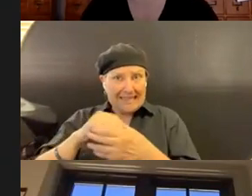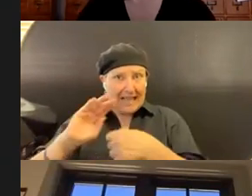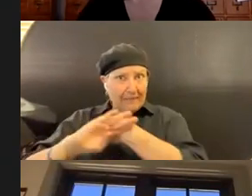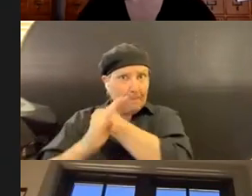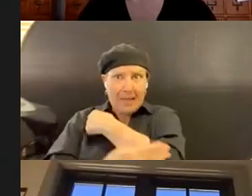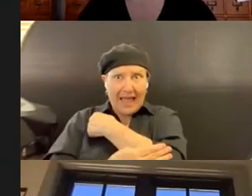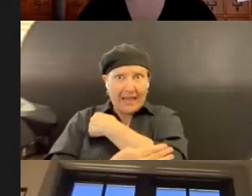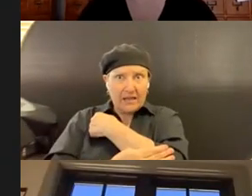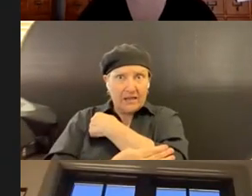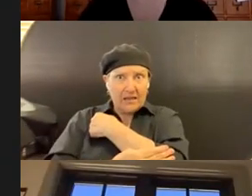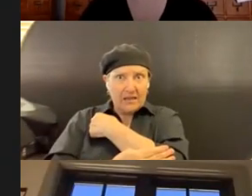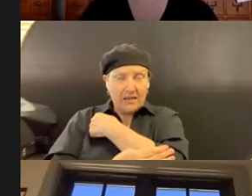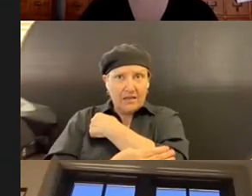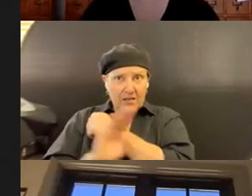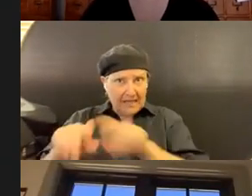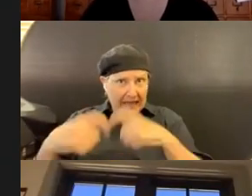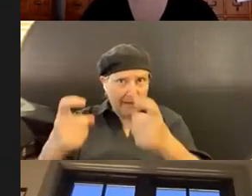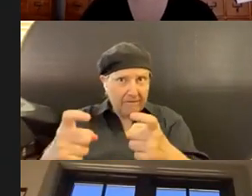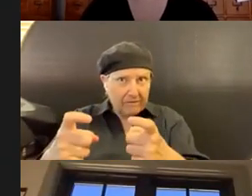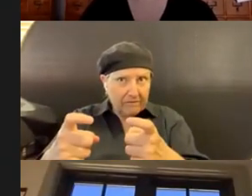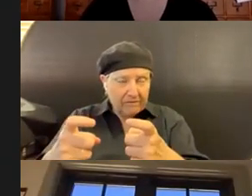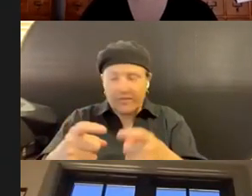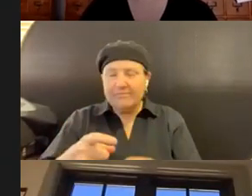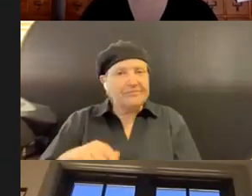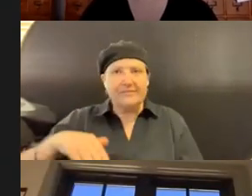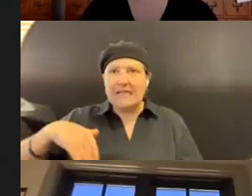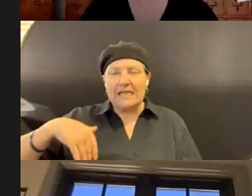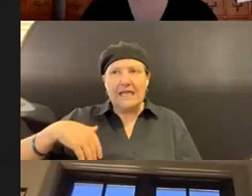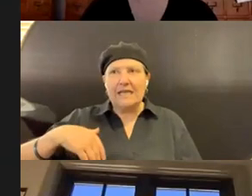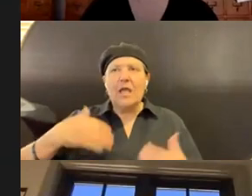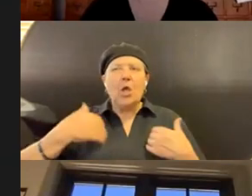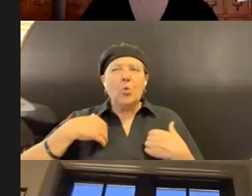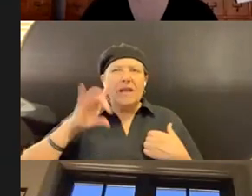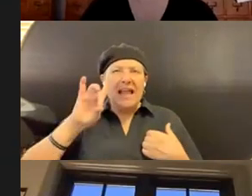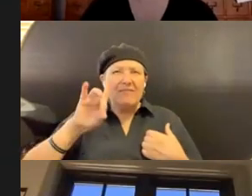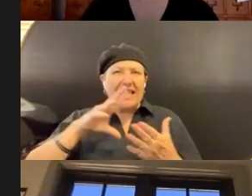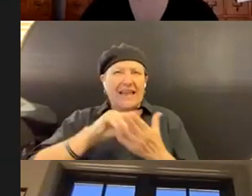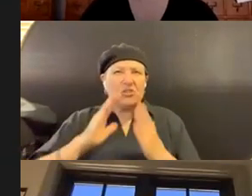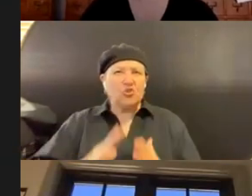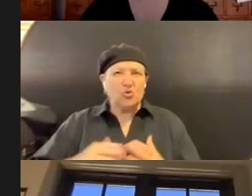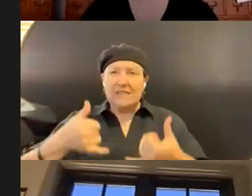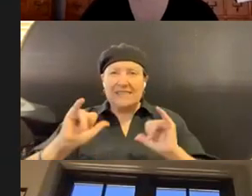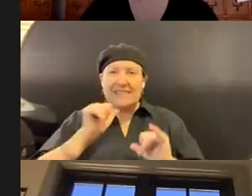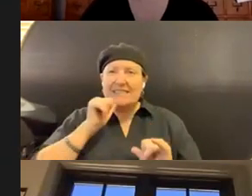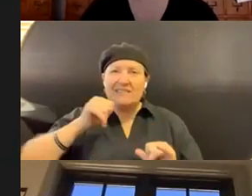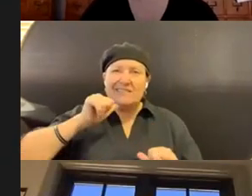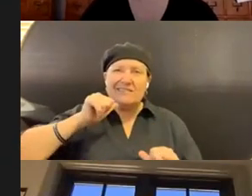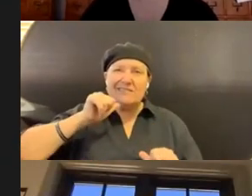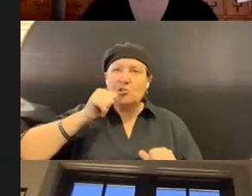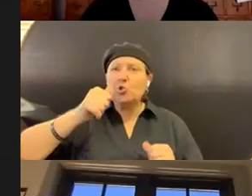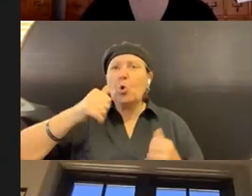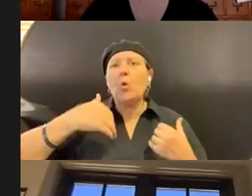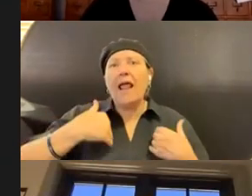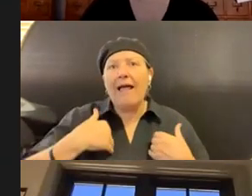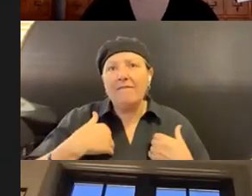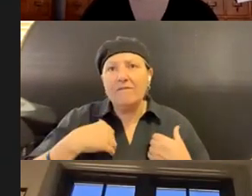materials bag. We're still waiting for some of our we have about like 8 students who still don't have a QR code. So we may not have time to give it to that, but we'll find a